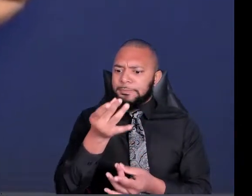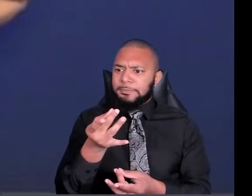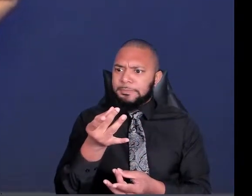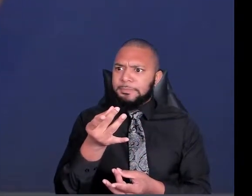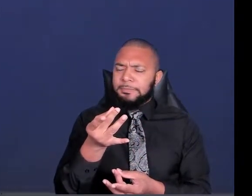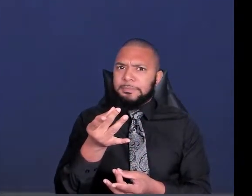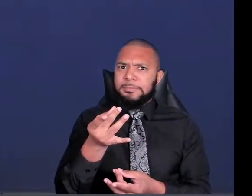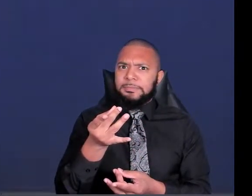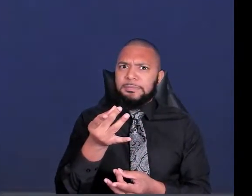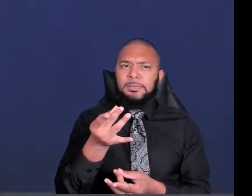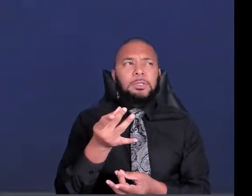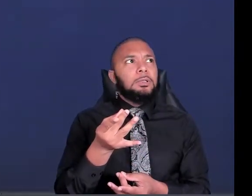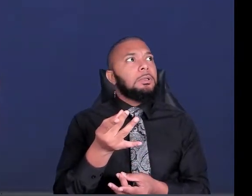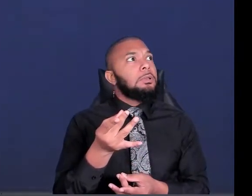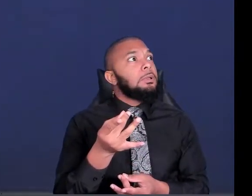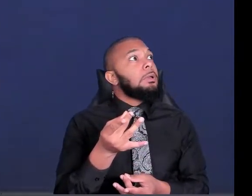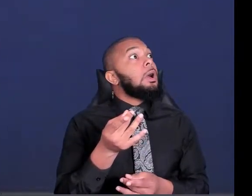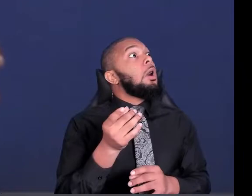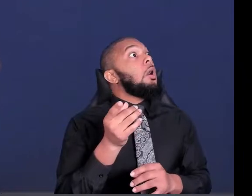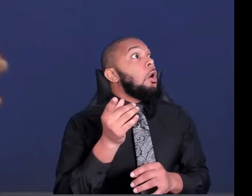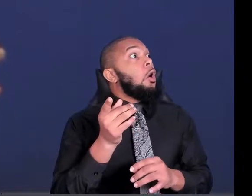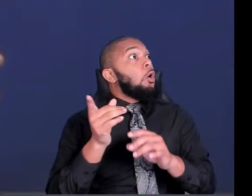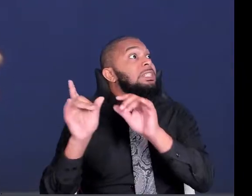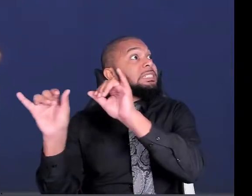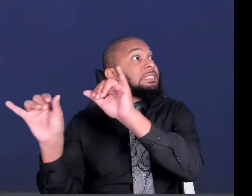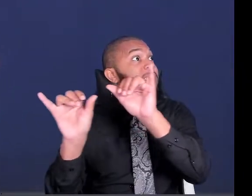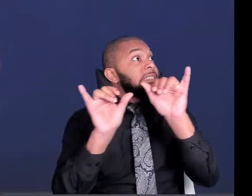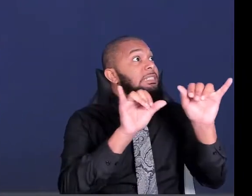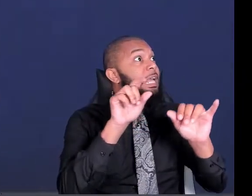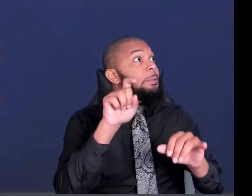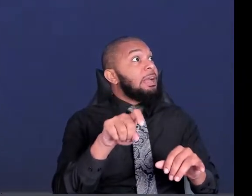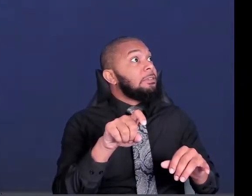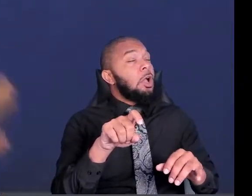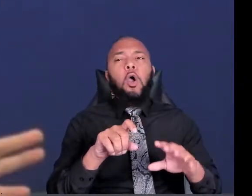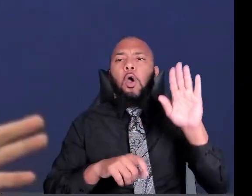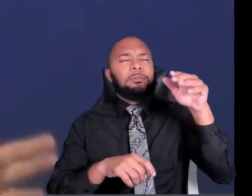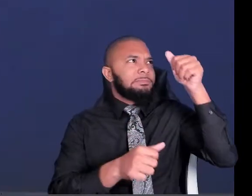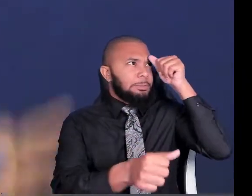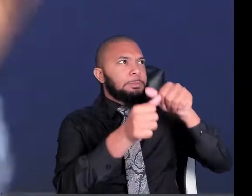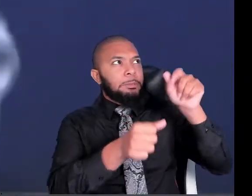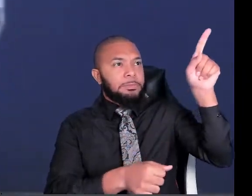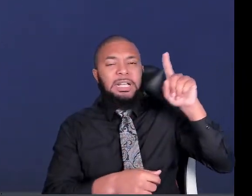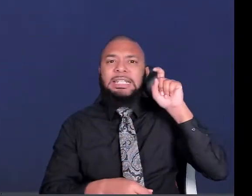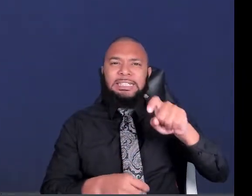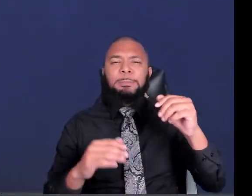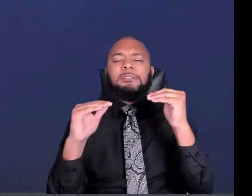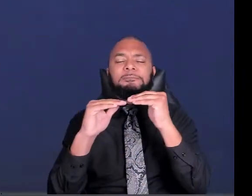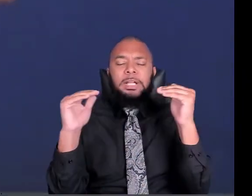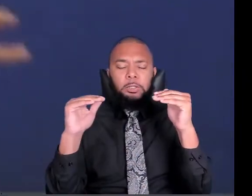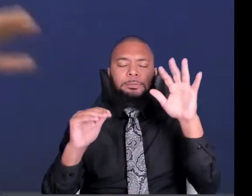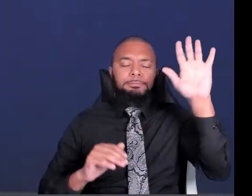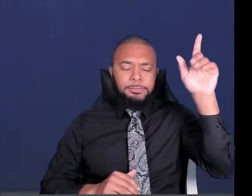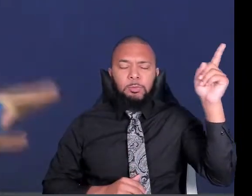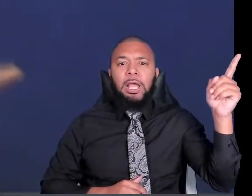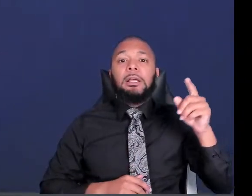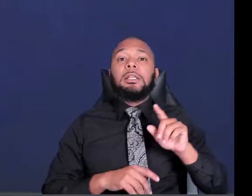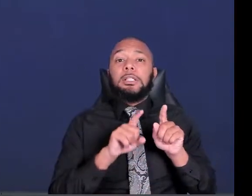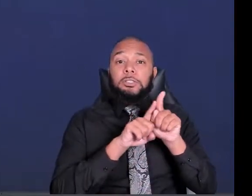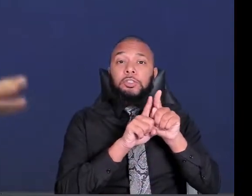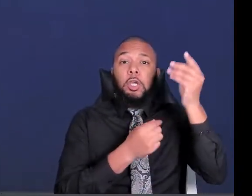But, oh, I need to treat everybody the same. You know, I remember that. I have to be fair. Okay, so the star has told